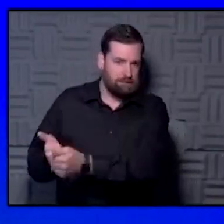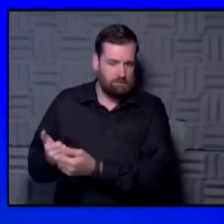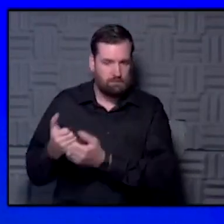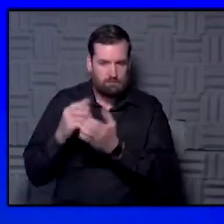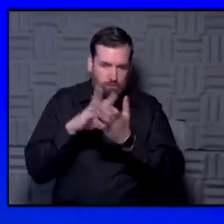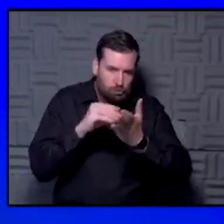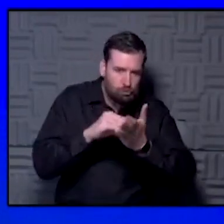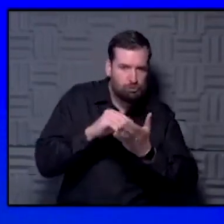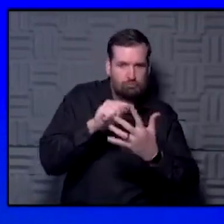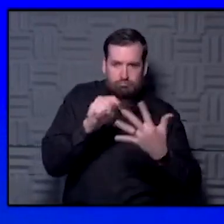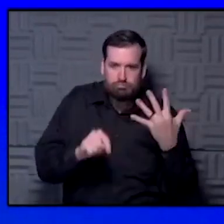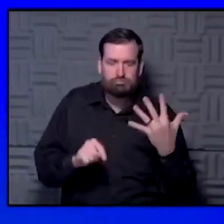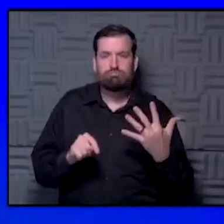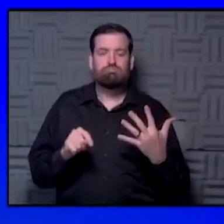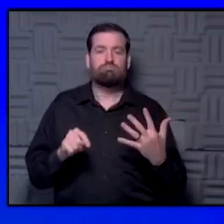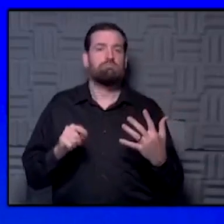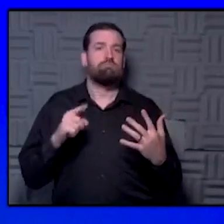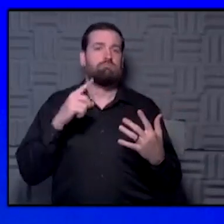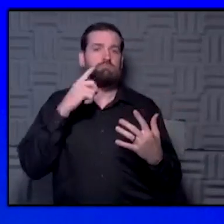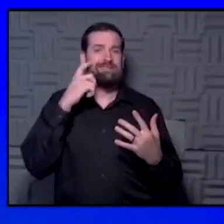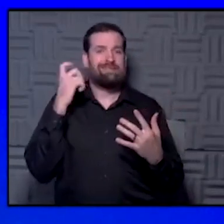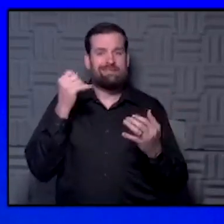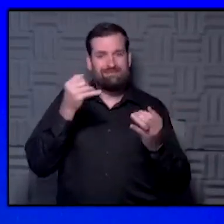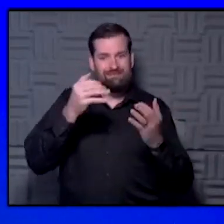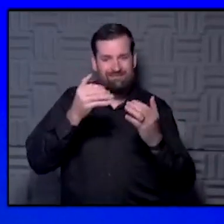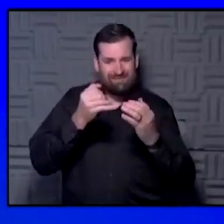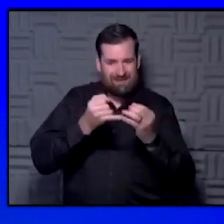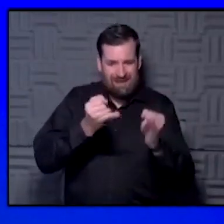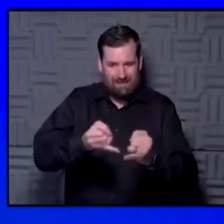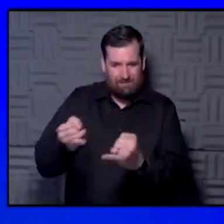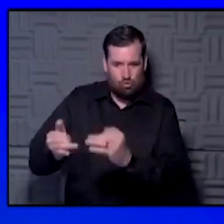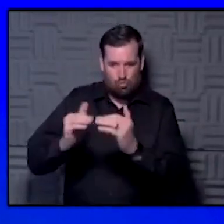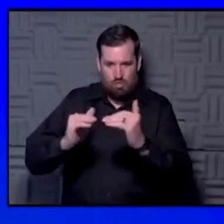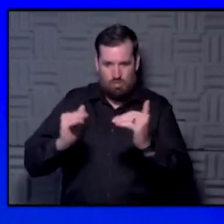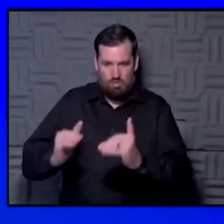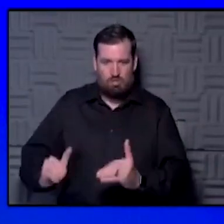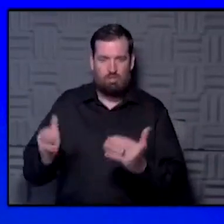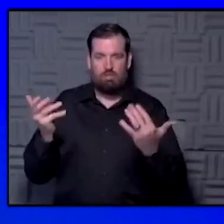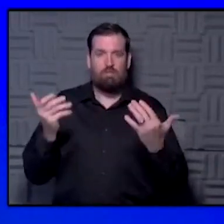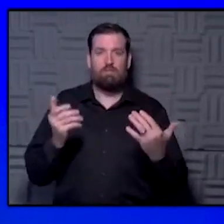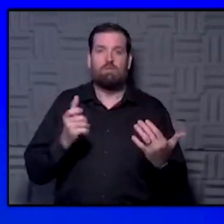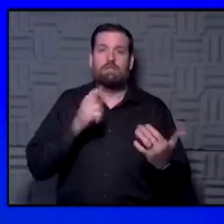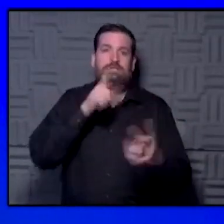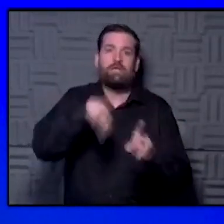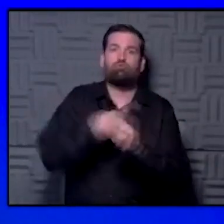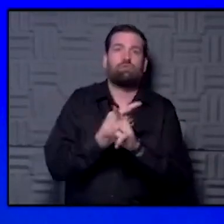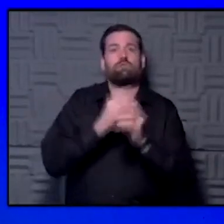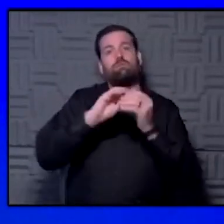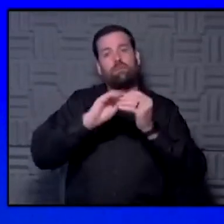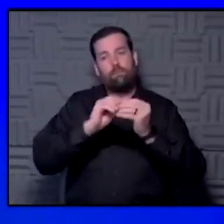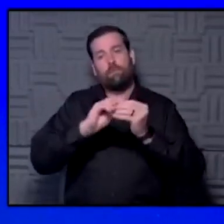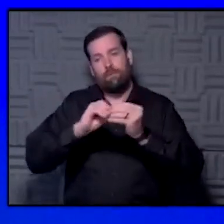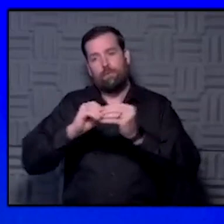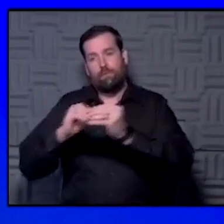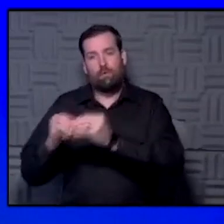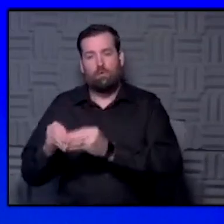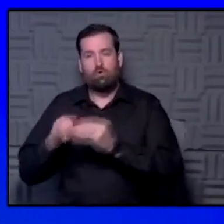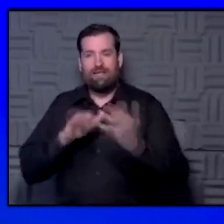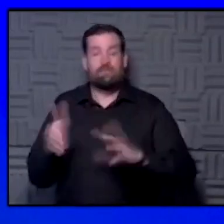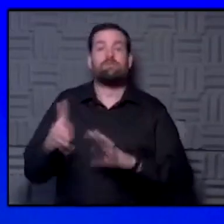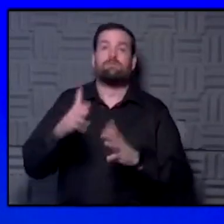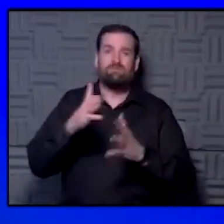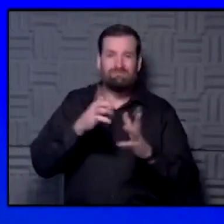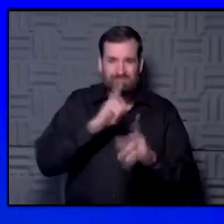types of things. And it's interesting because it's an individual level. These aren't, in general, these aren't just numbers of infections and deaths. These are